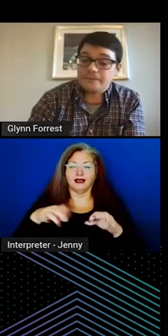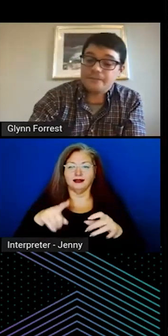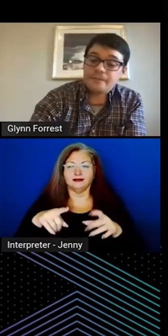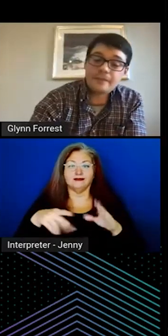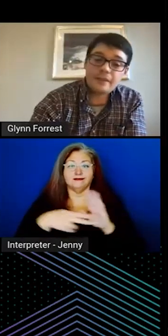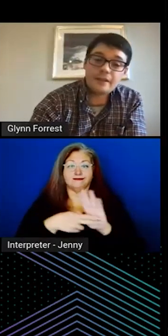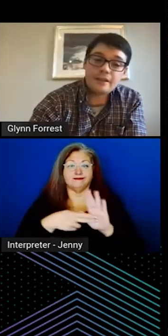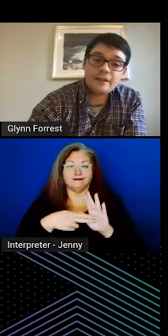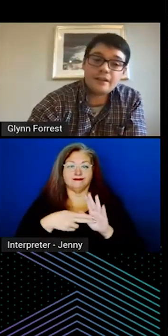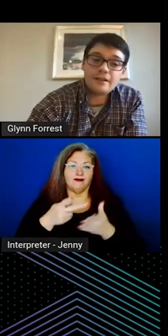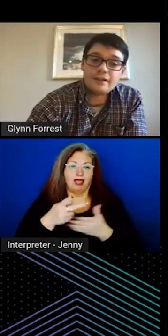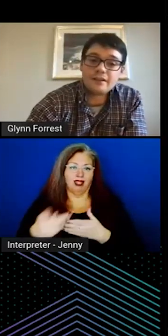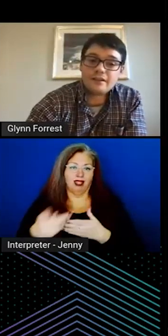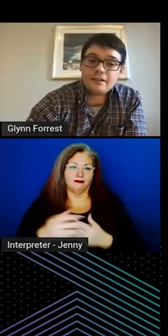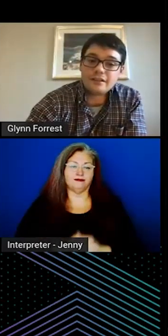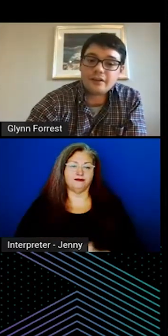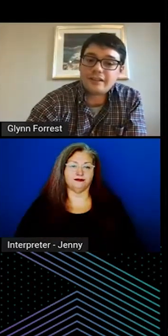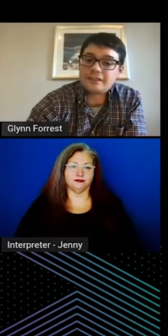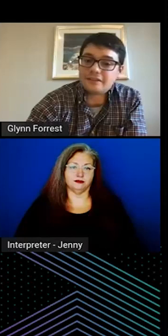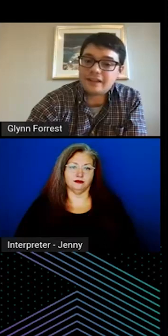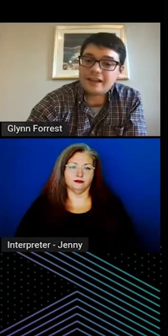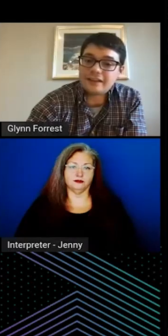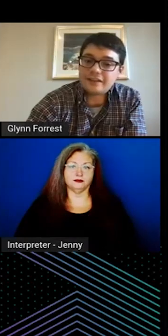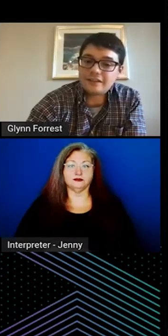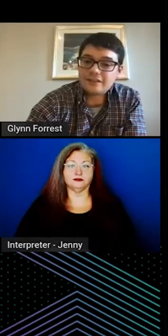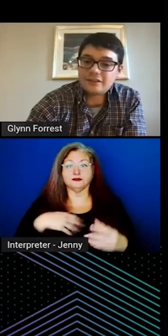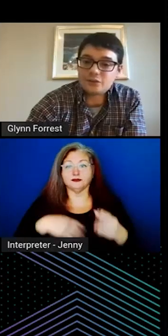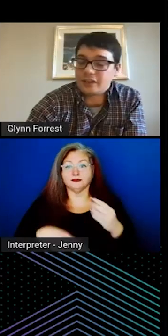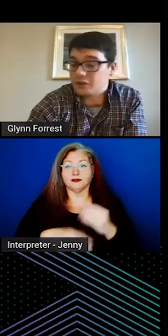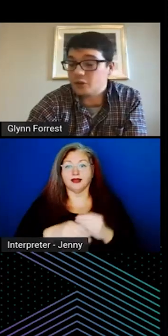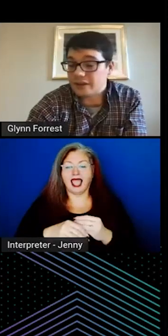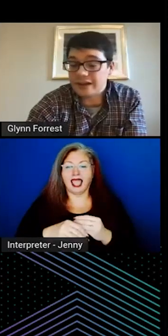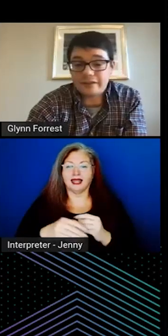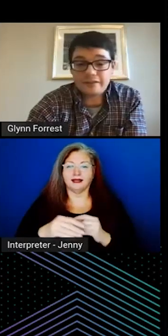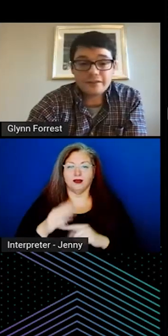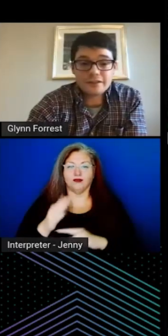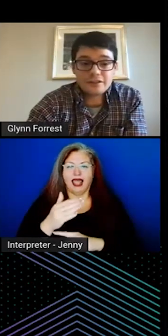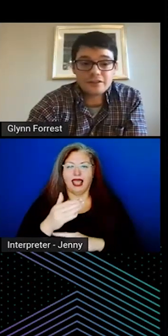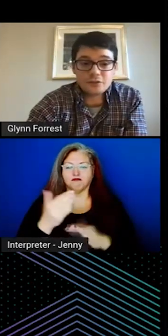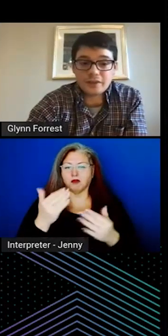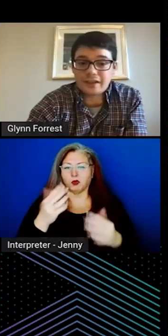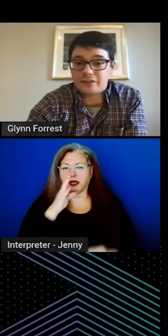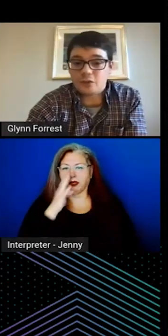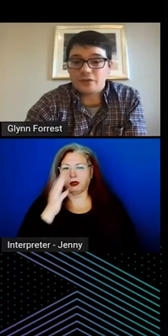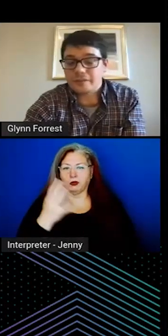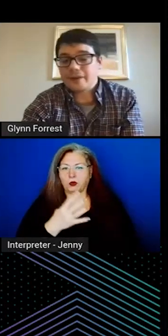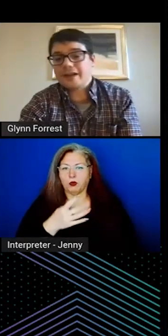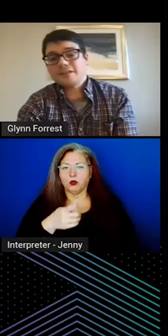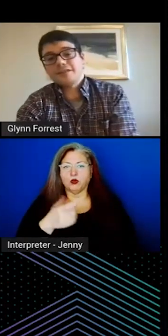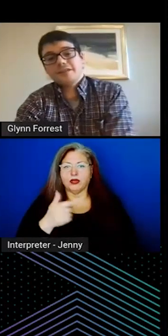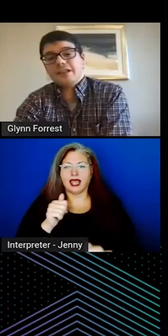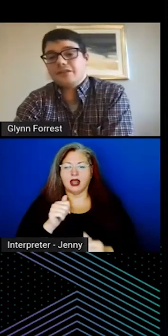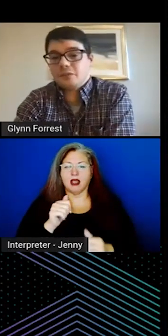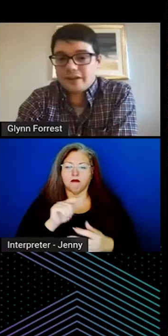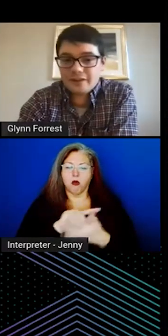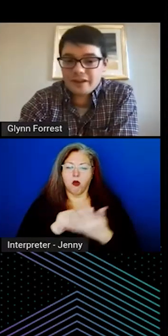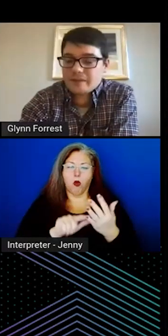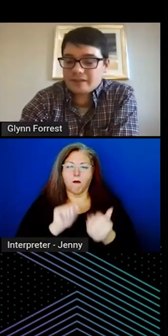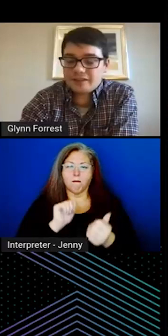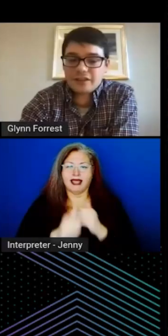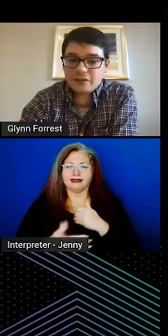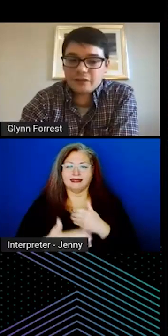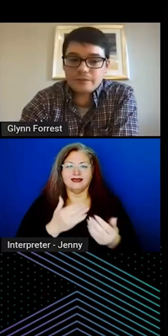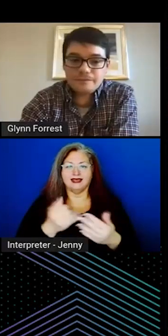failure. Now I added a flag to ignore that, so we can have the whole thing pass even with a